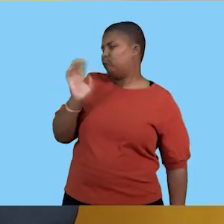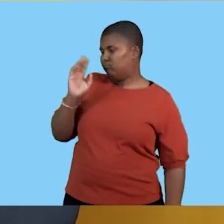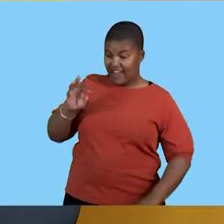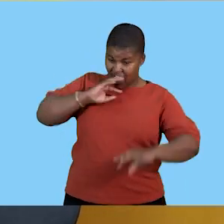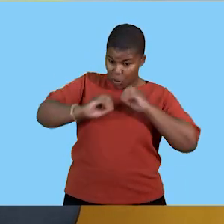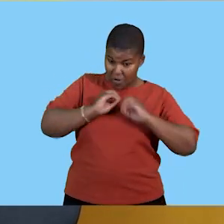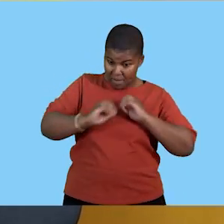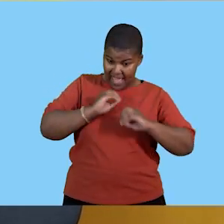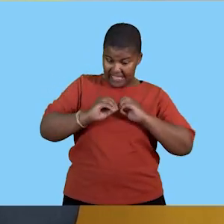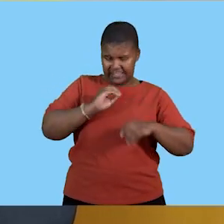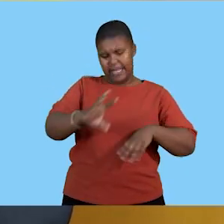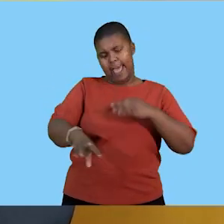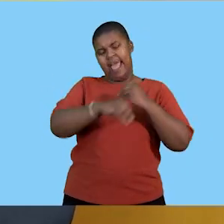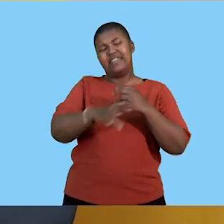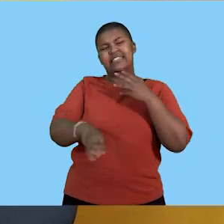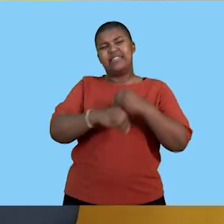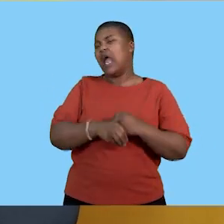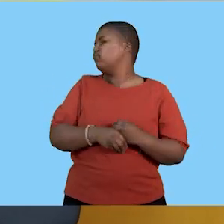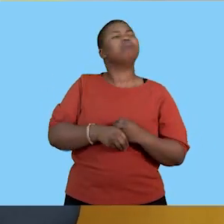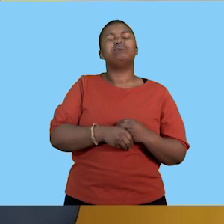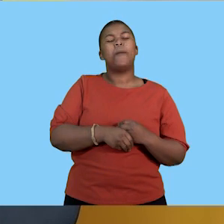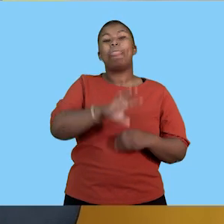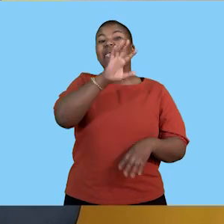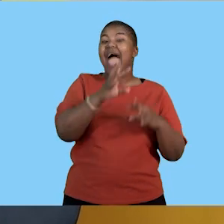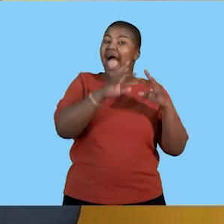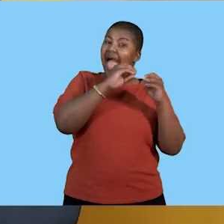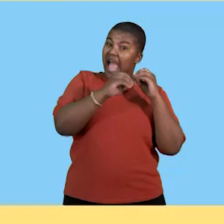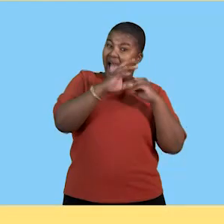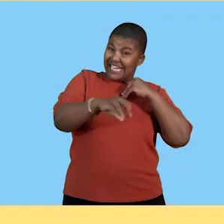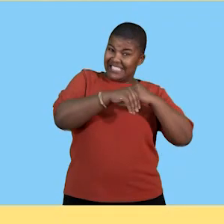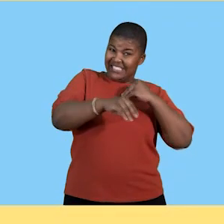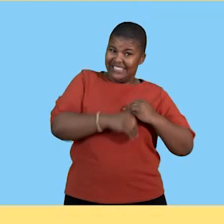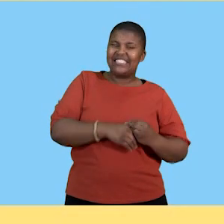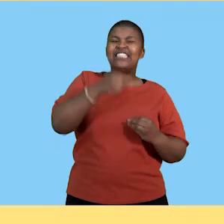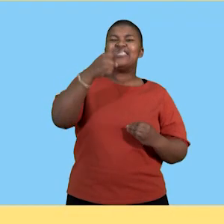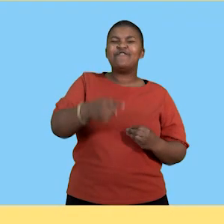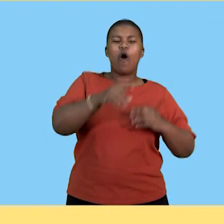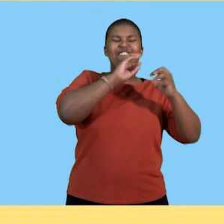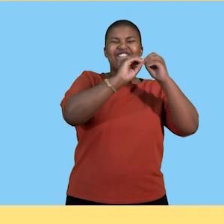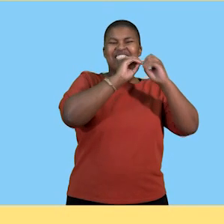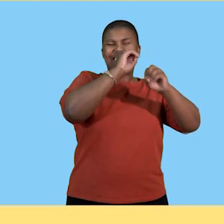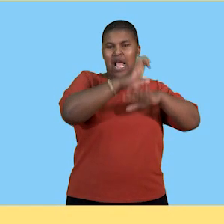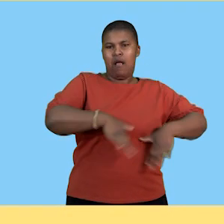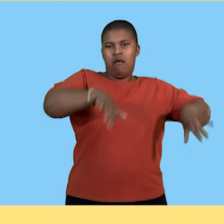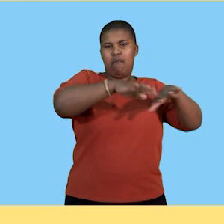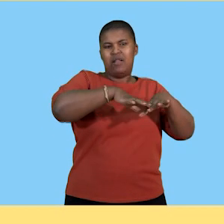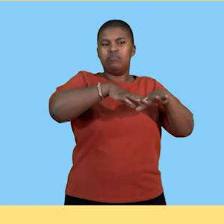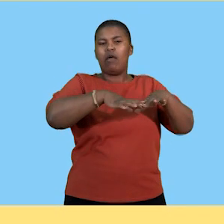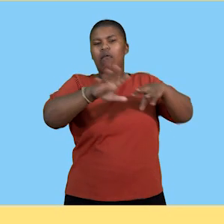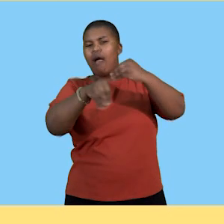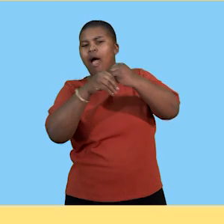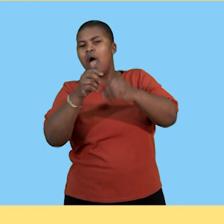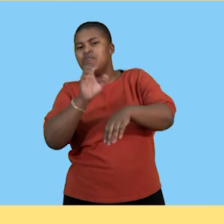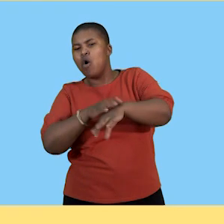part of the additions. The additions will only be for the extensions, and the extensions were